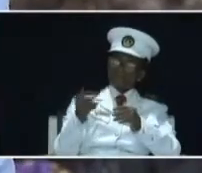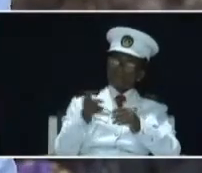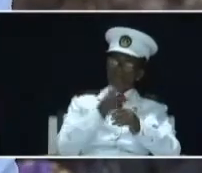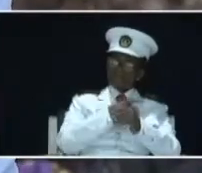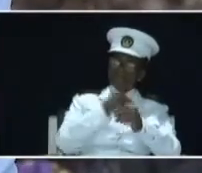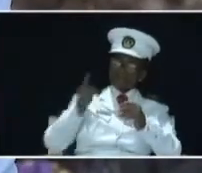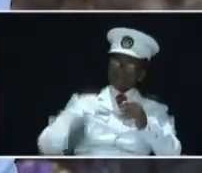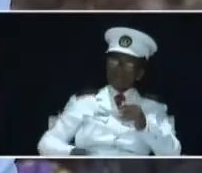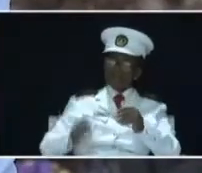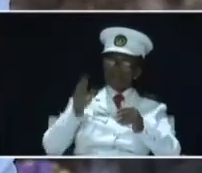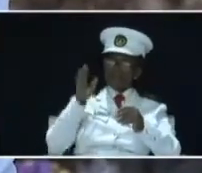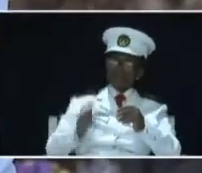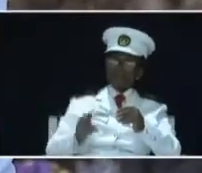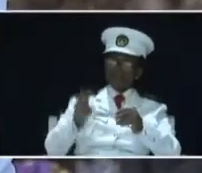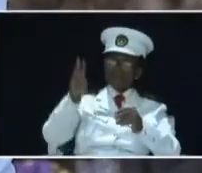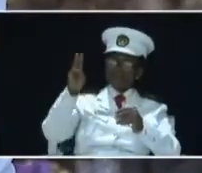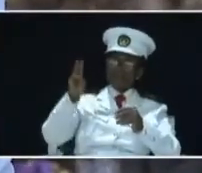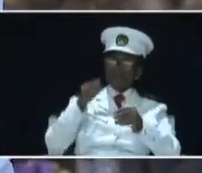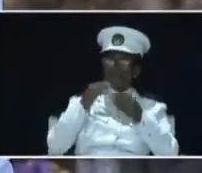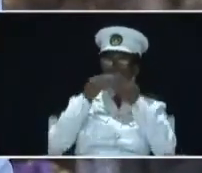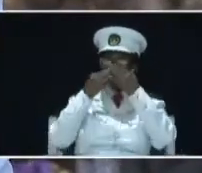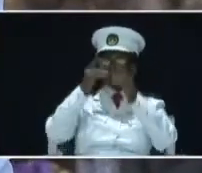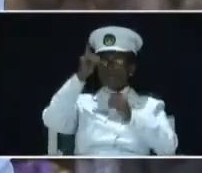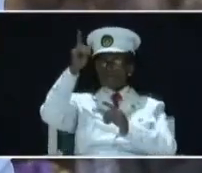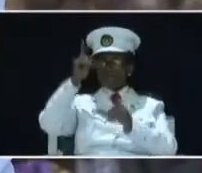Thank you, Lord.